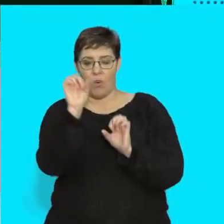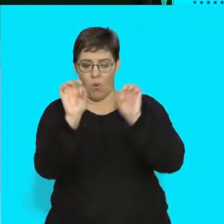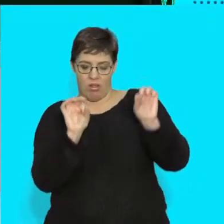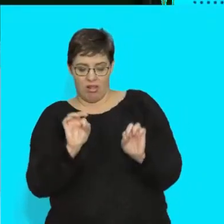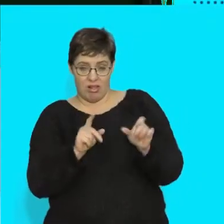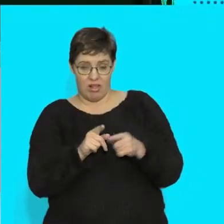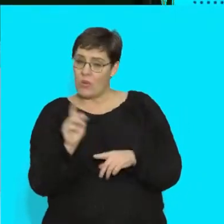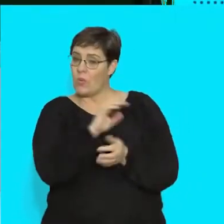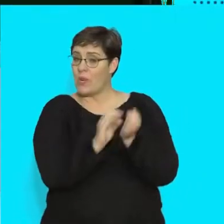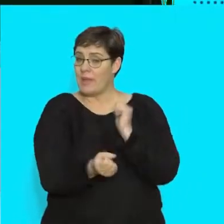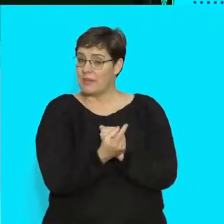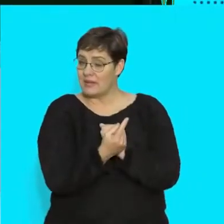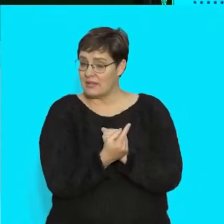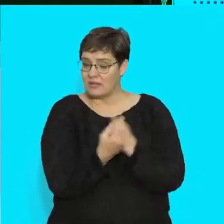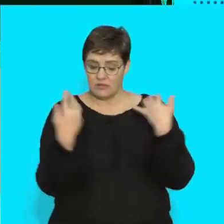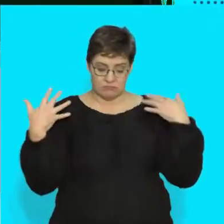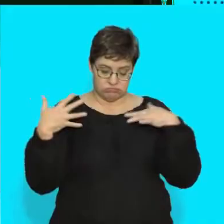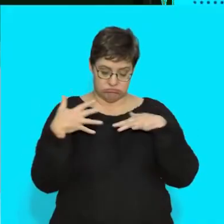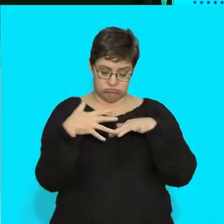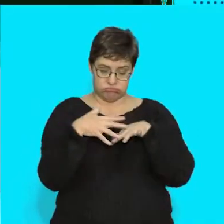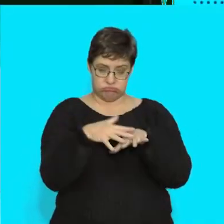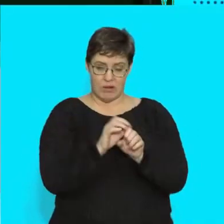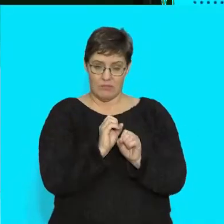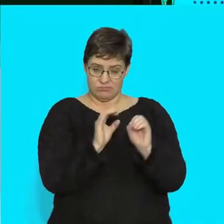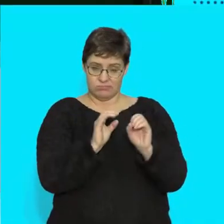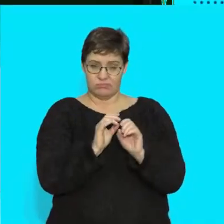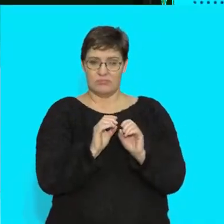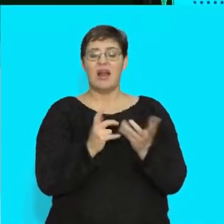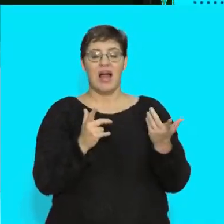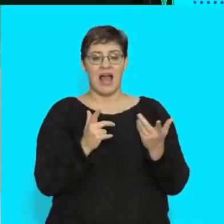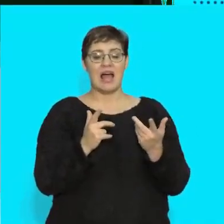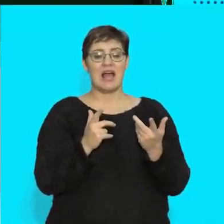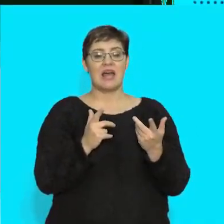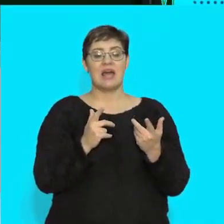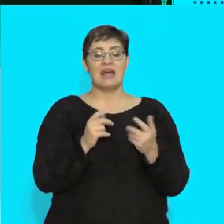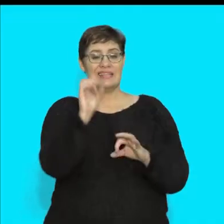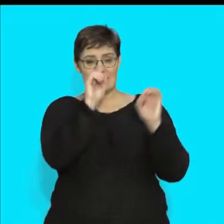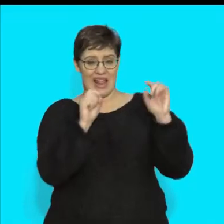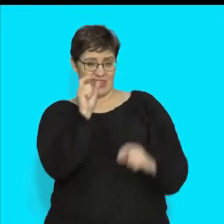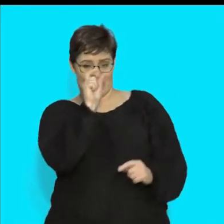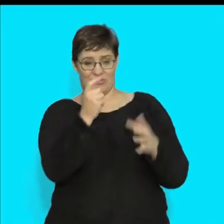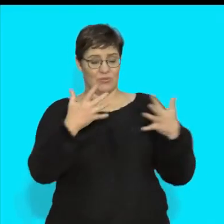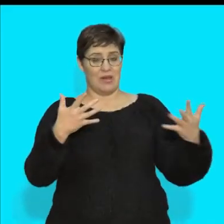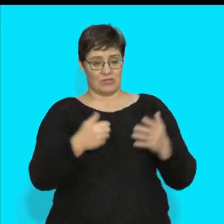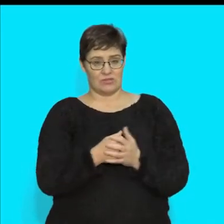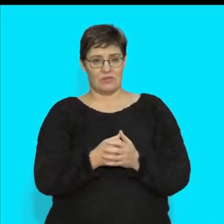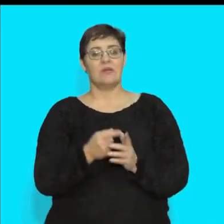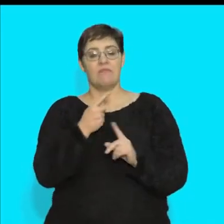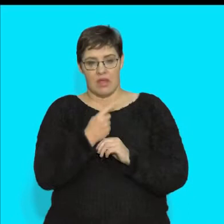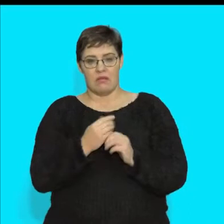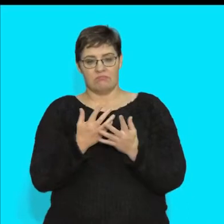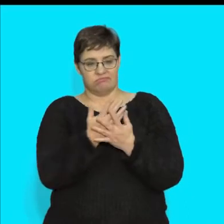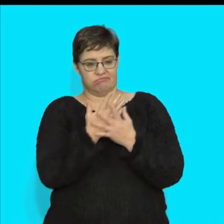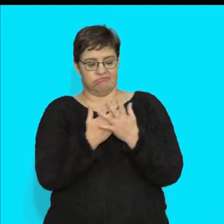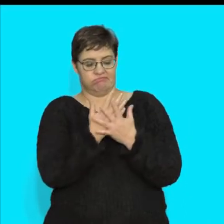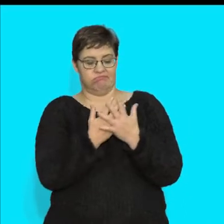it. So what happens is the blood plasma, the cells are too big, the blood plasma